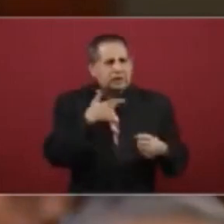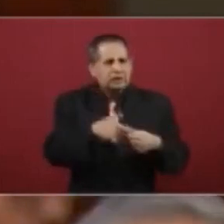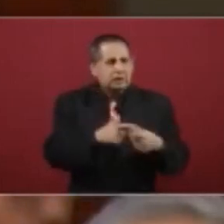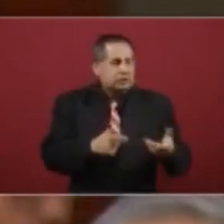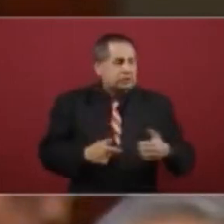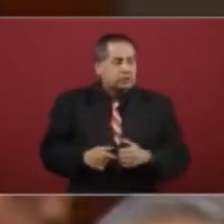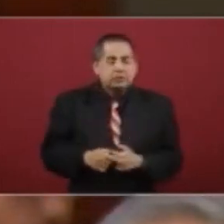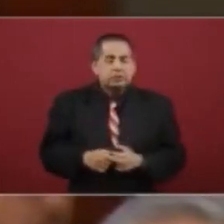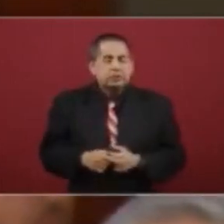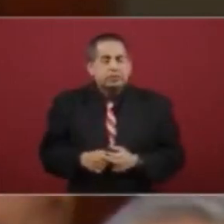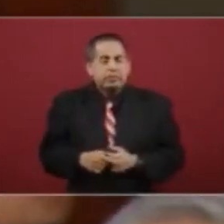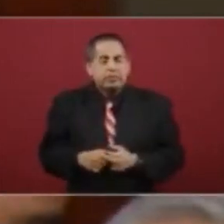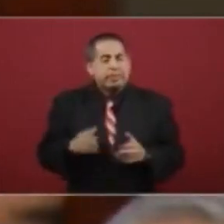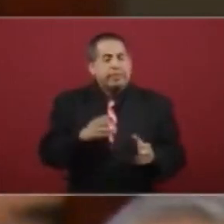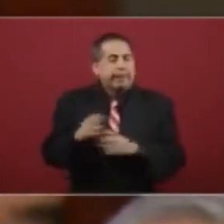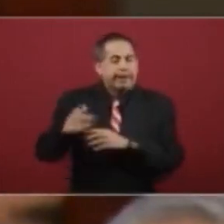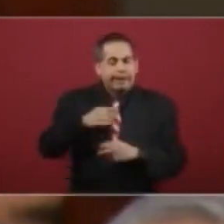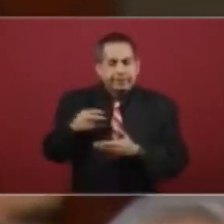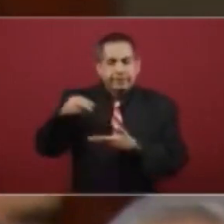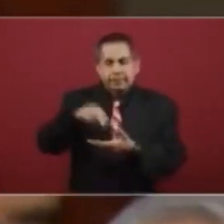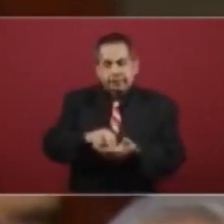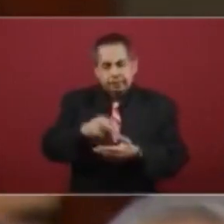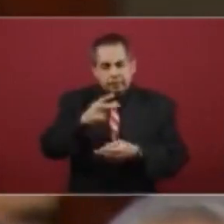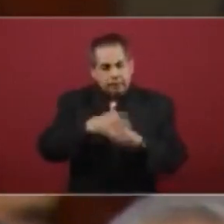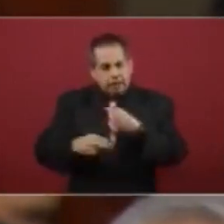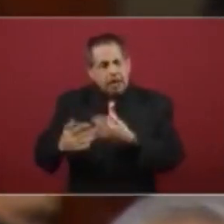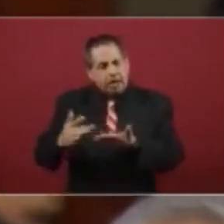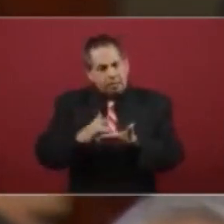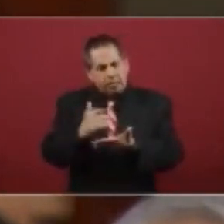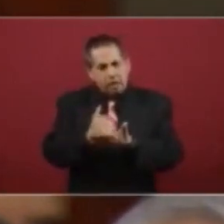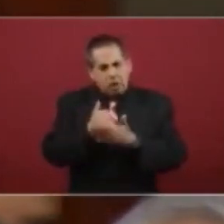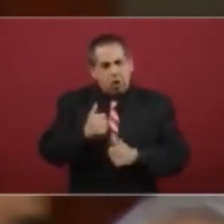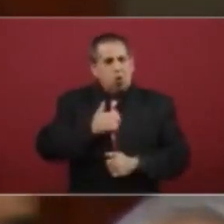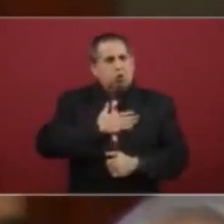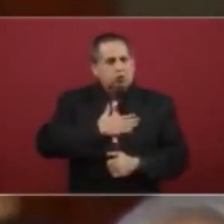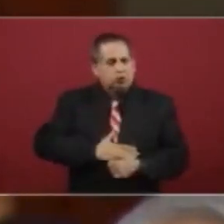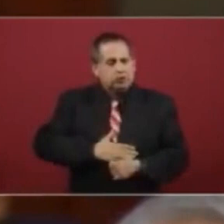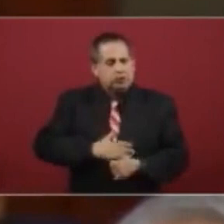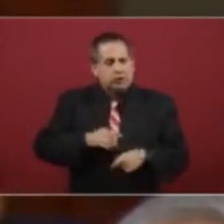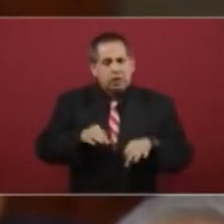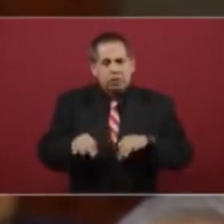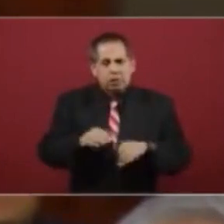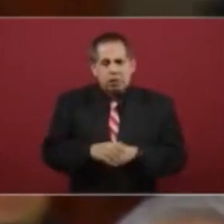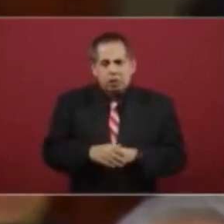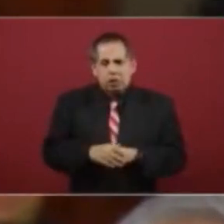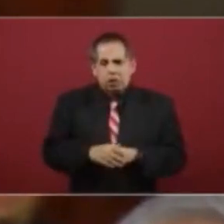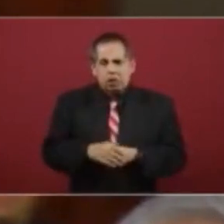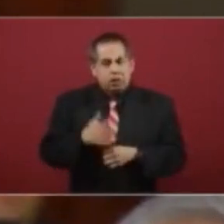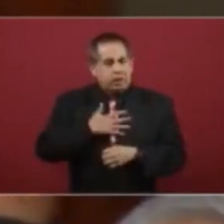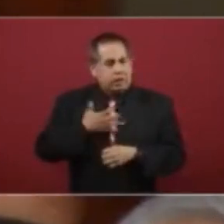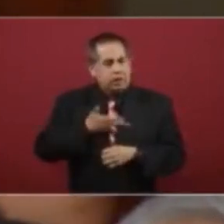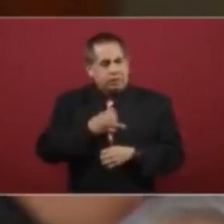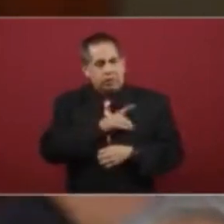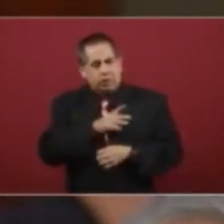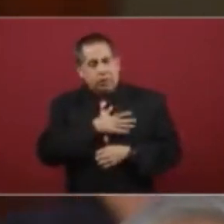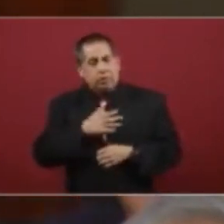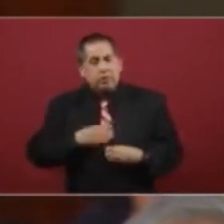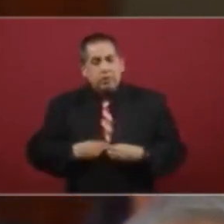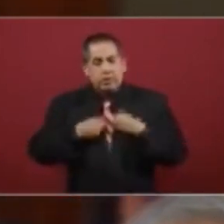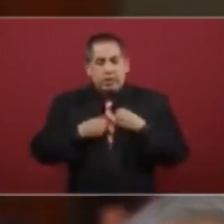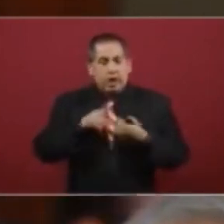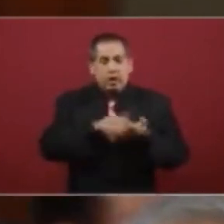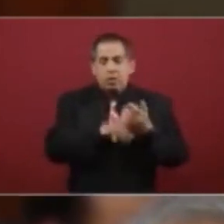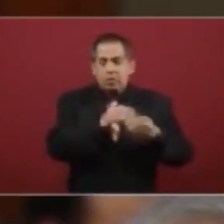Vengo también aquí para pedirle apoyo, ayuda y justicia laboral, porque hasta temo por mi vida. This is